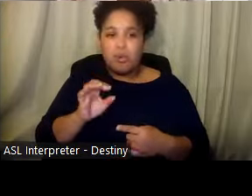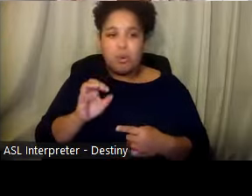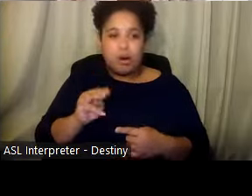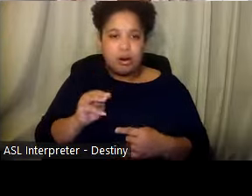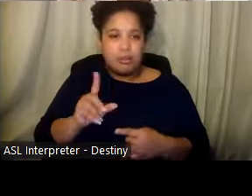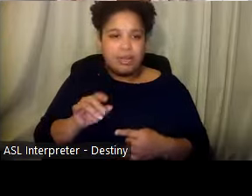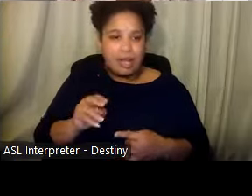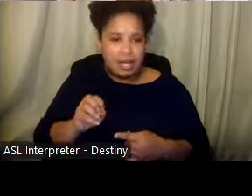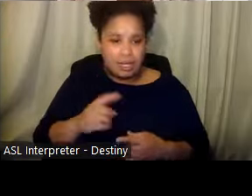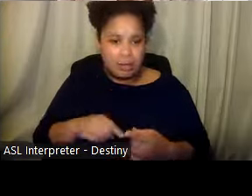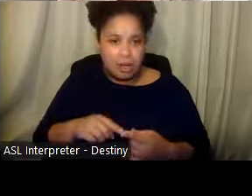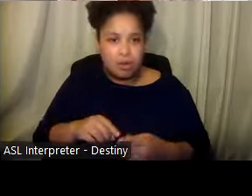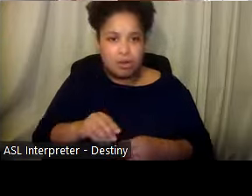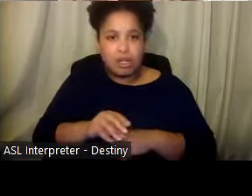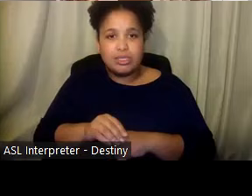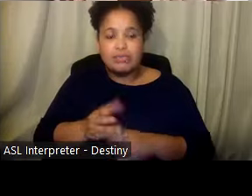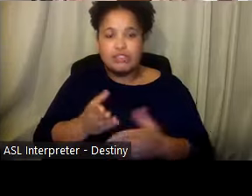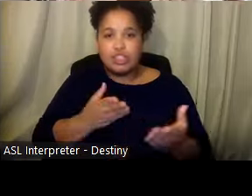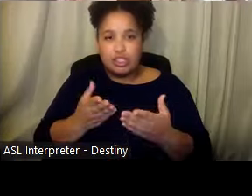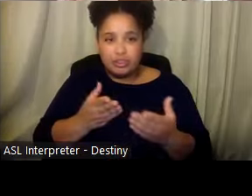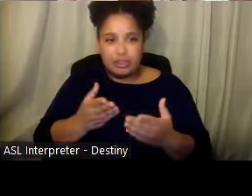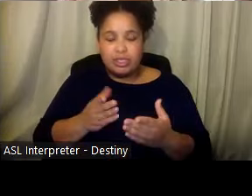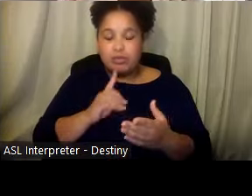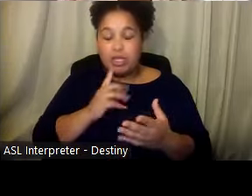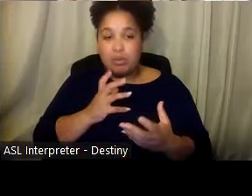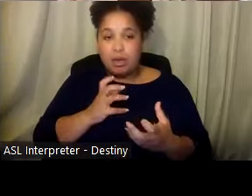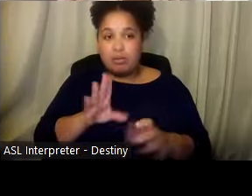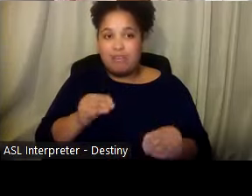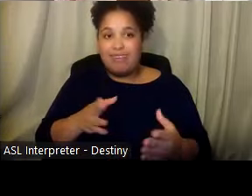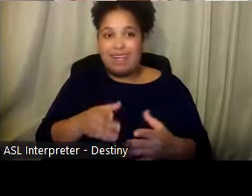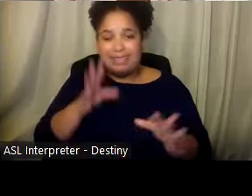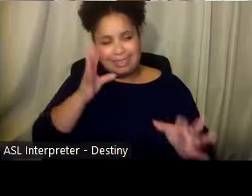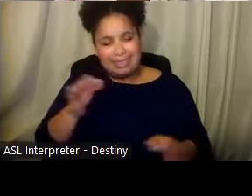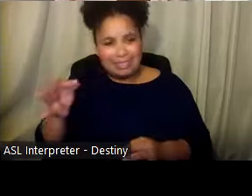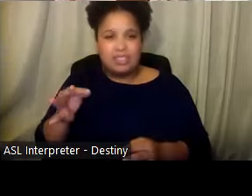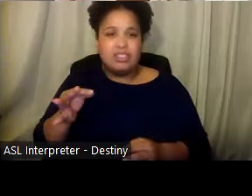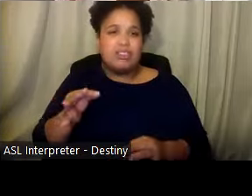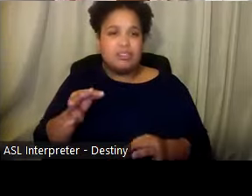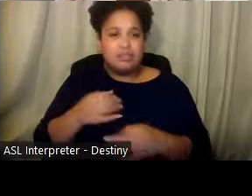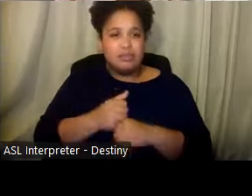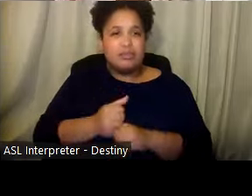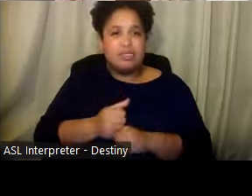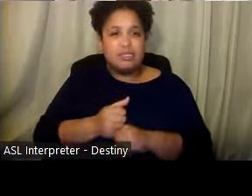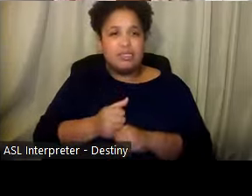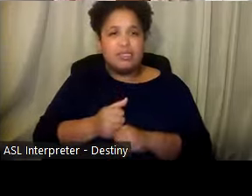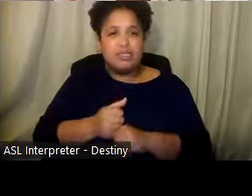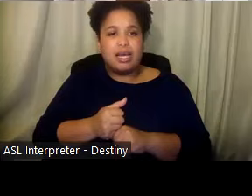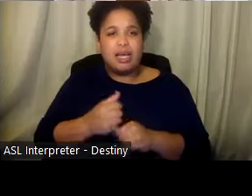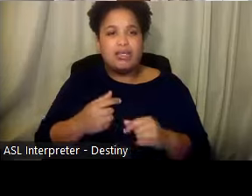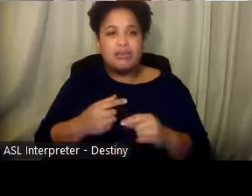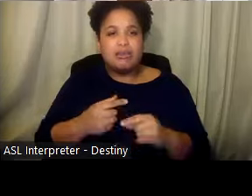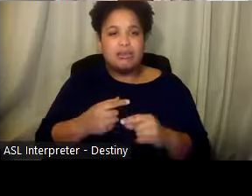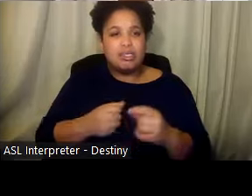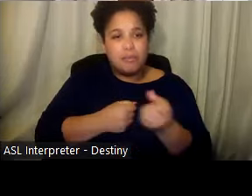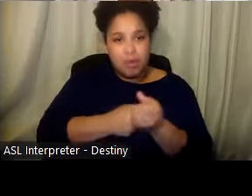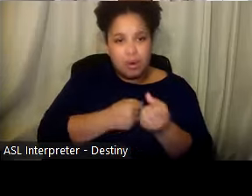consultative service. So really wanting to help provide decision-making and consultative support to clinicians and primary care